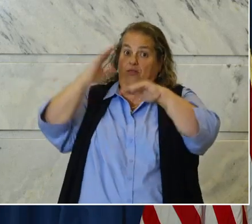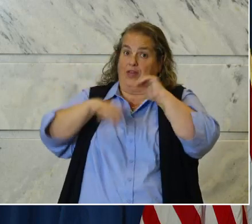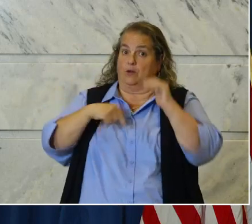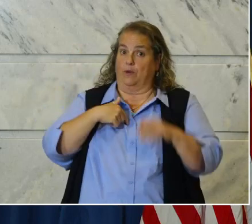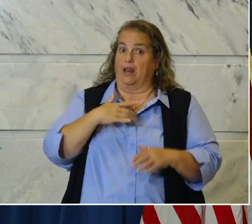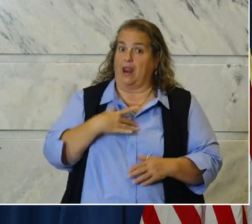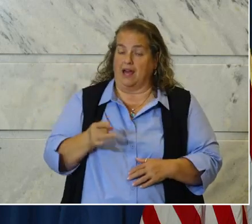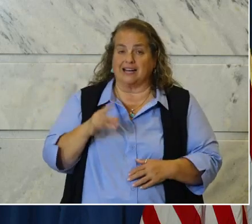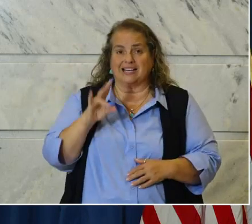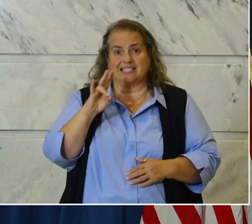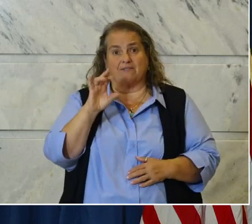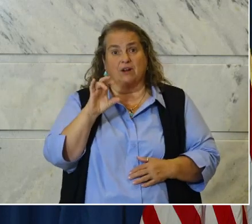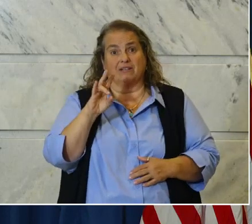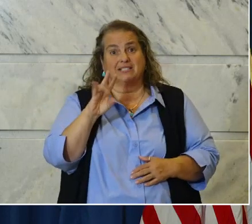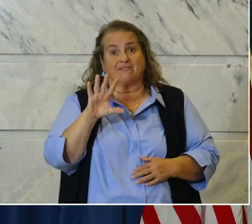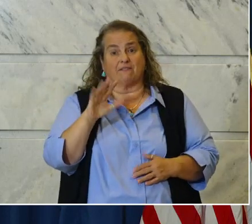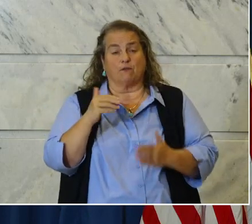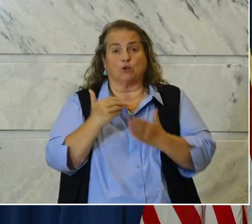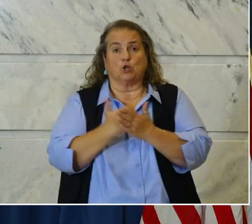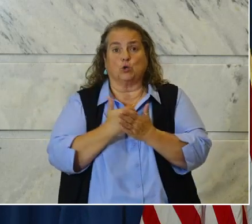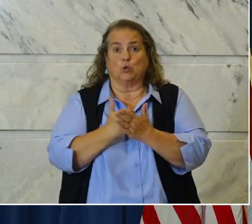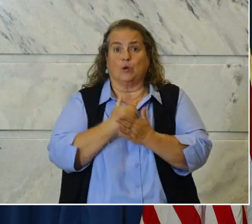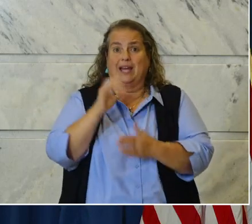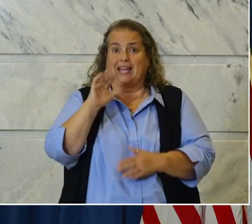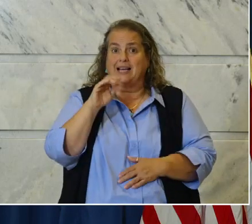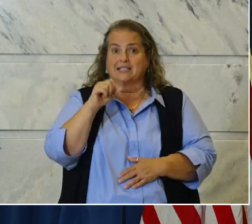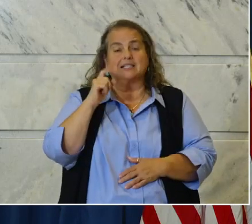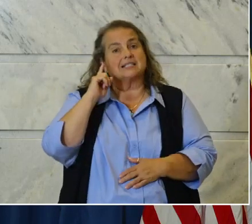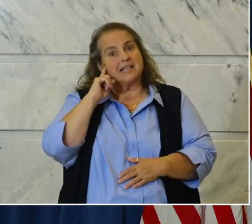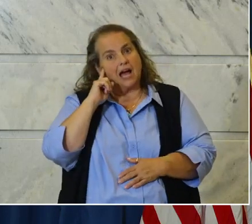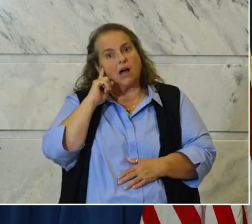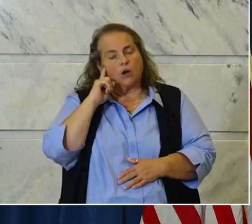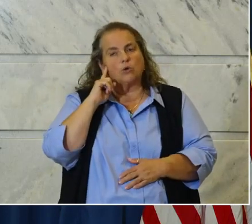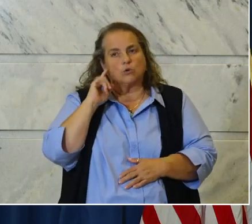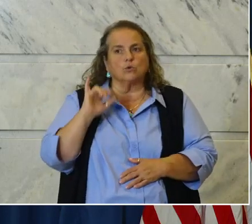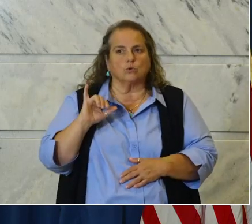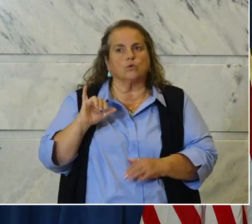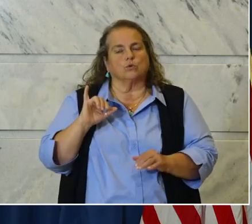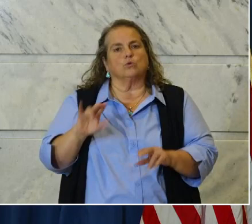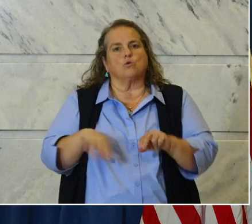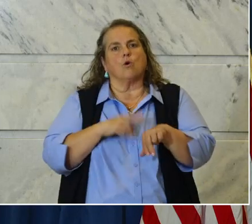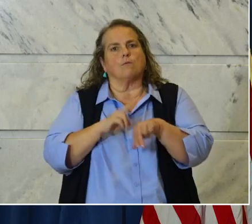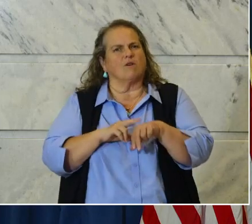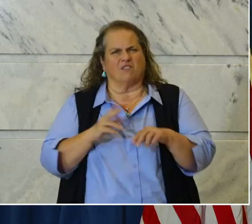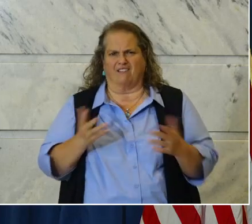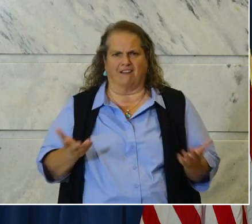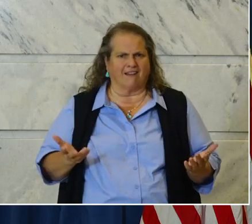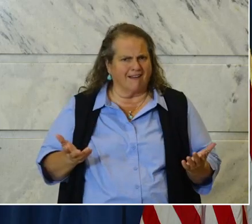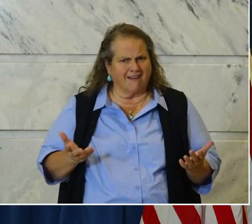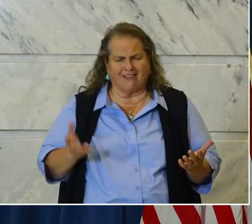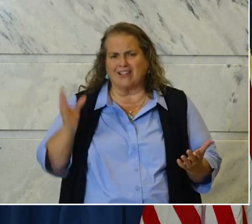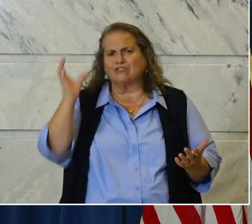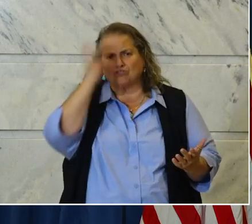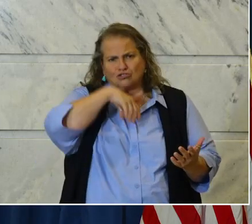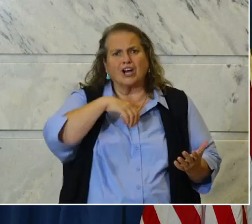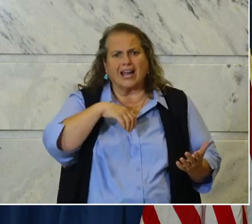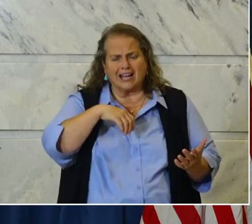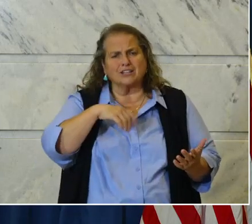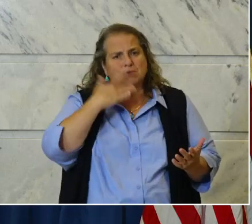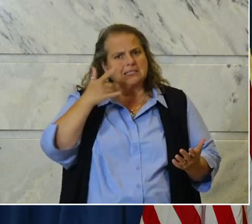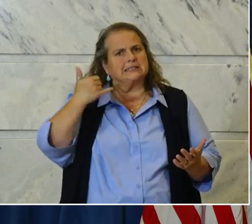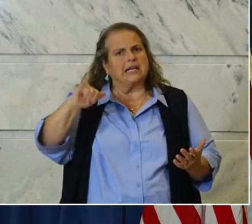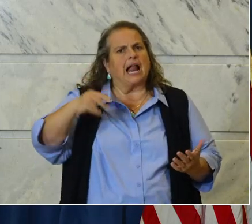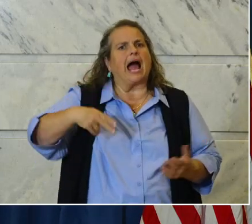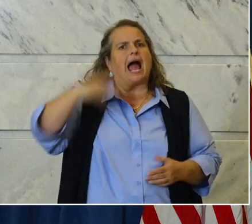775 new cases wouldn't sound abnormal. It means that we do have to push